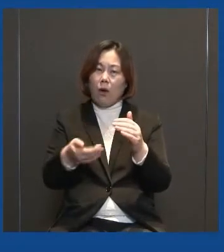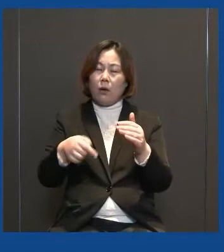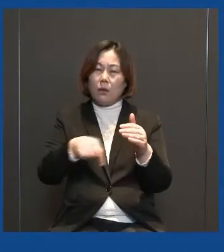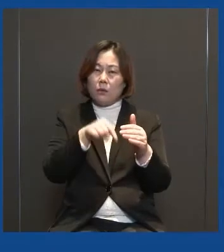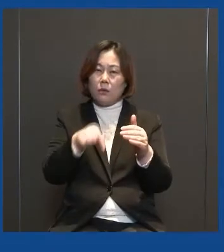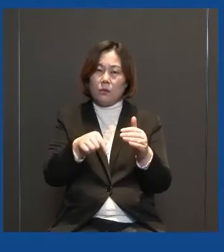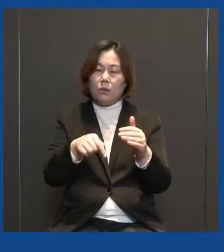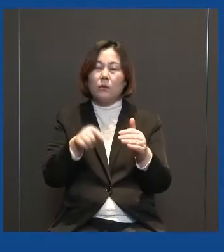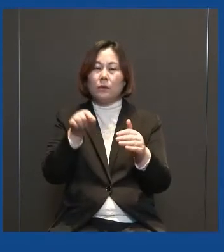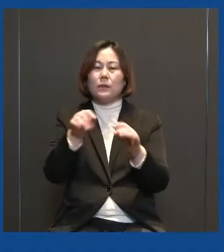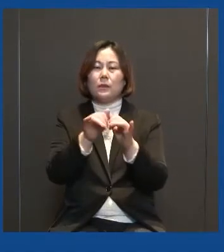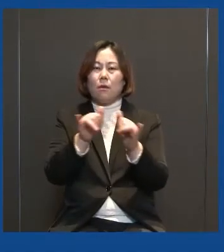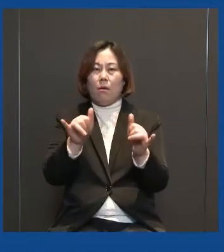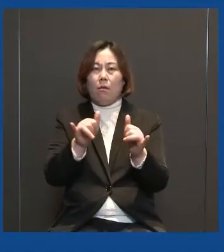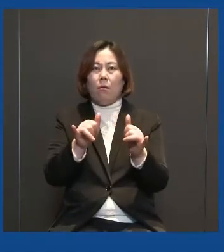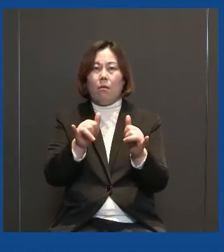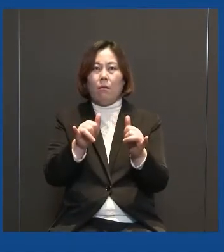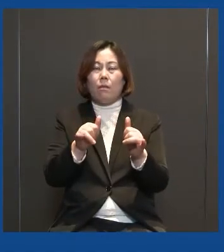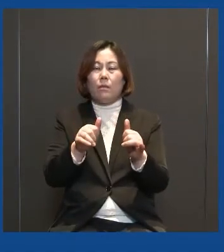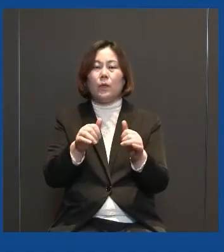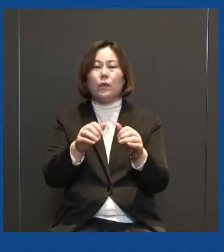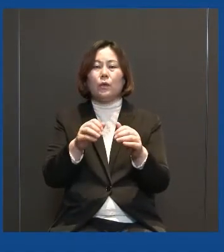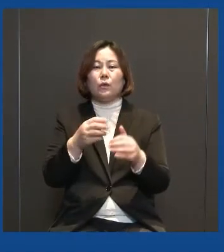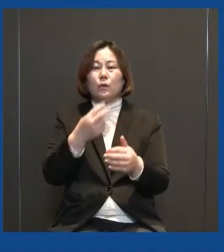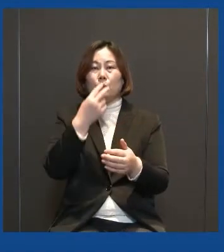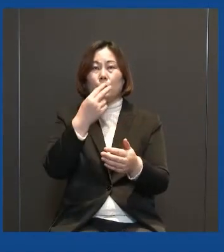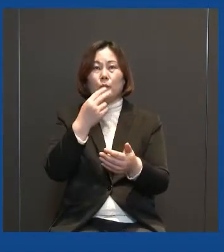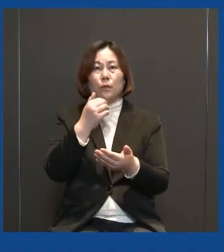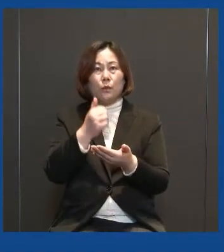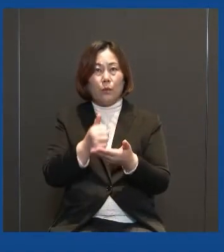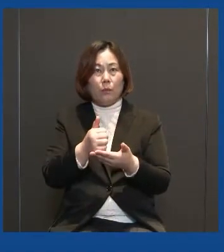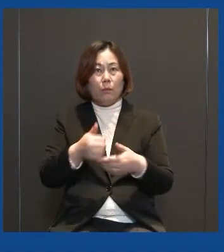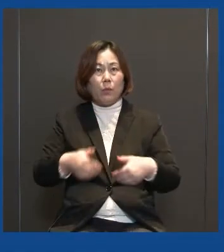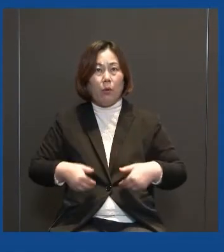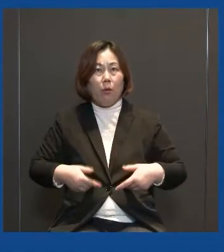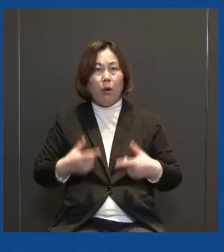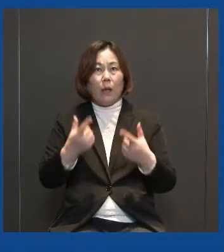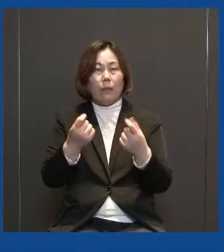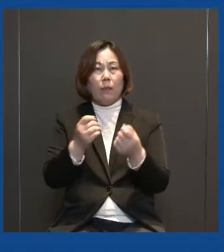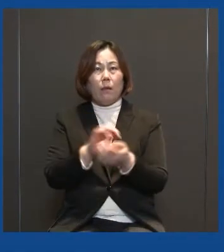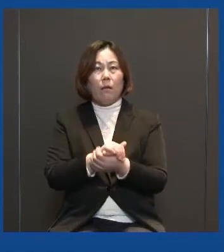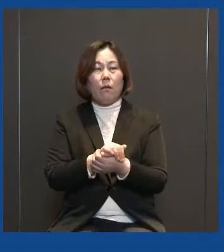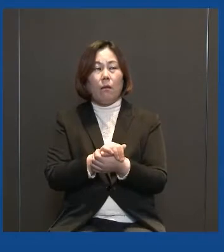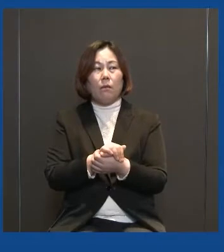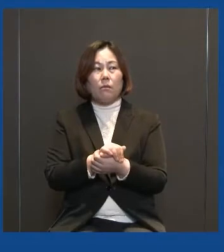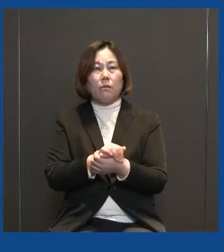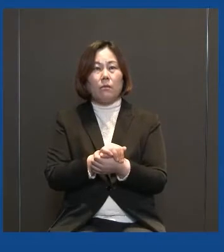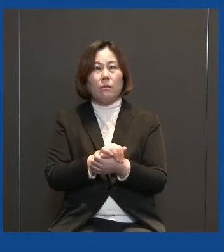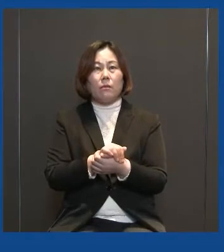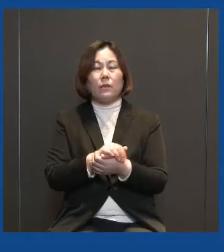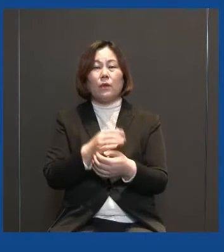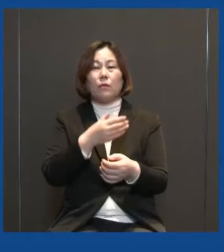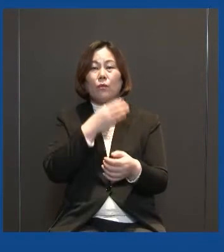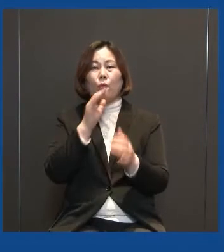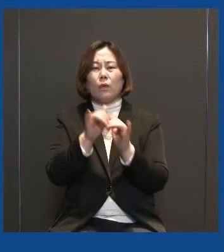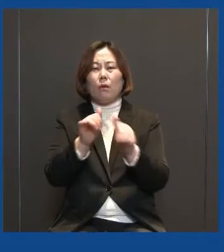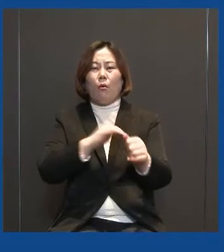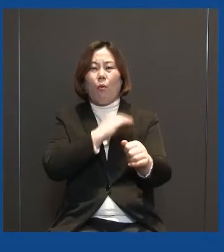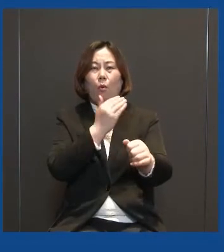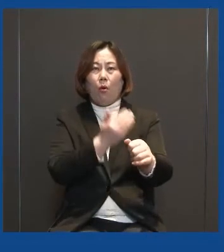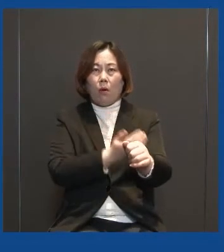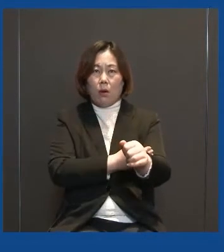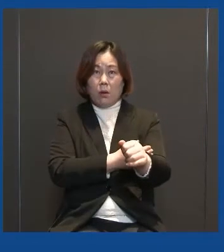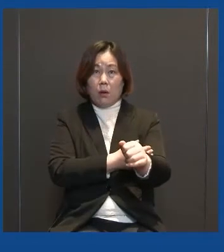be lost. And as such, for such dignified life and death of older persons,